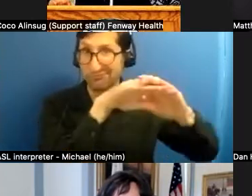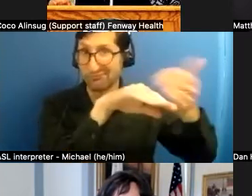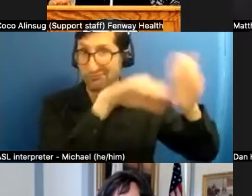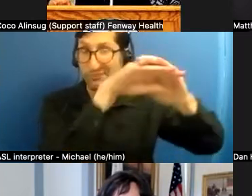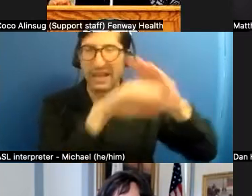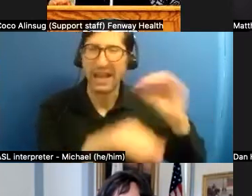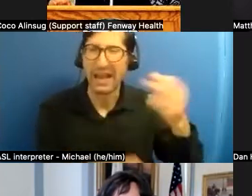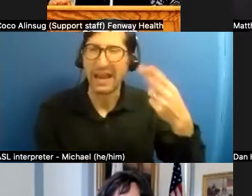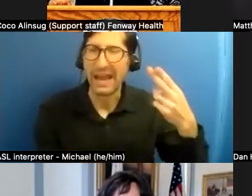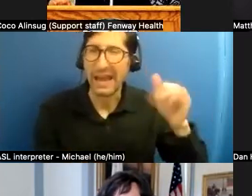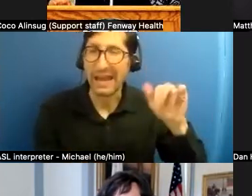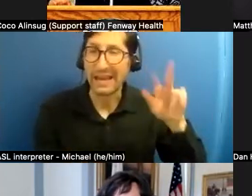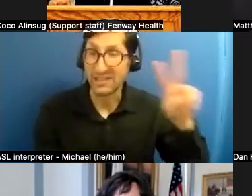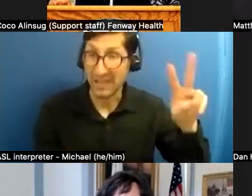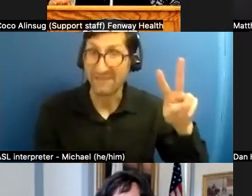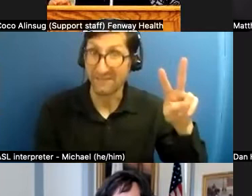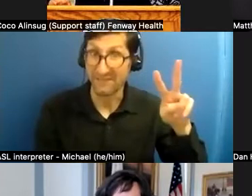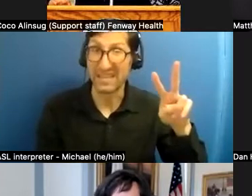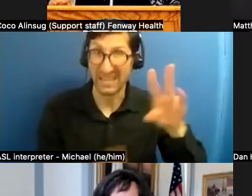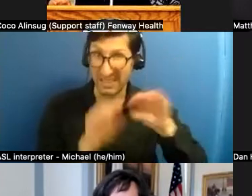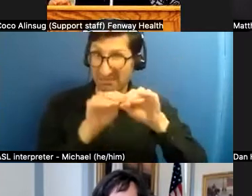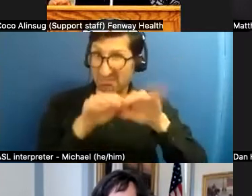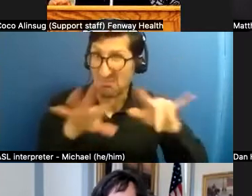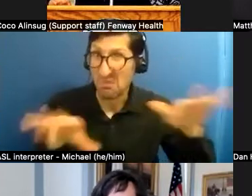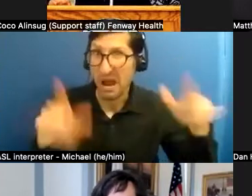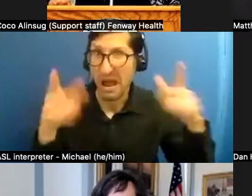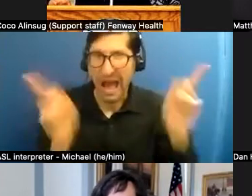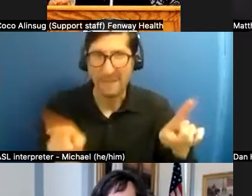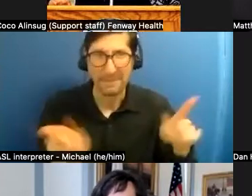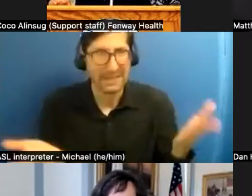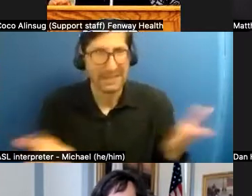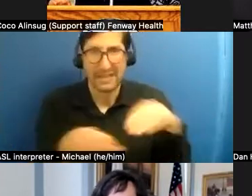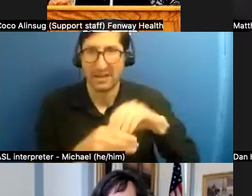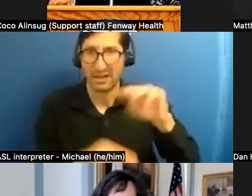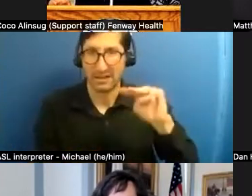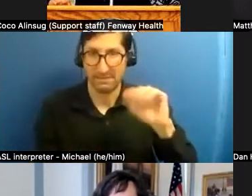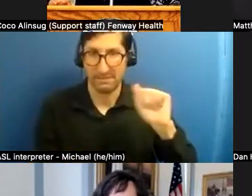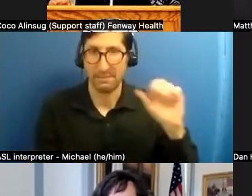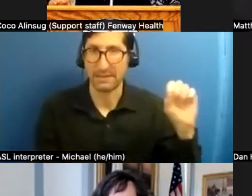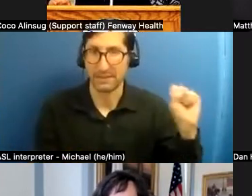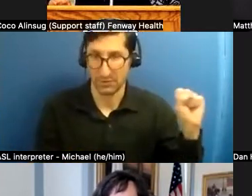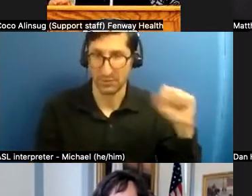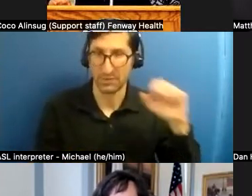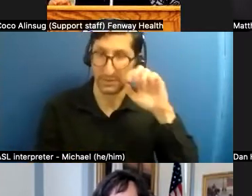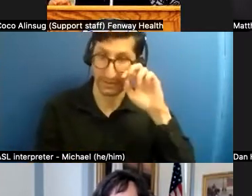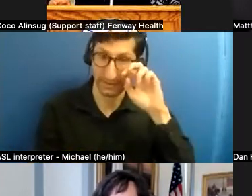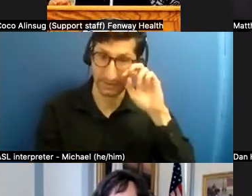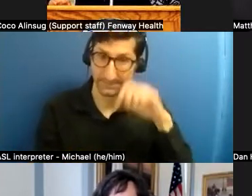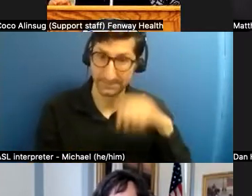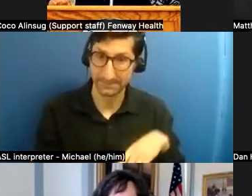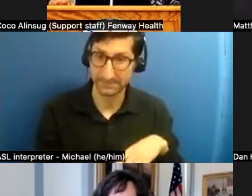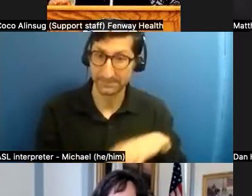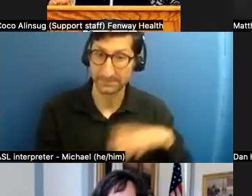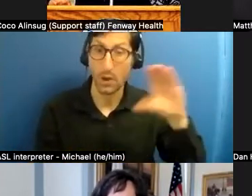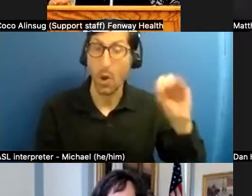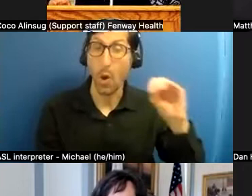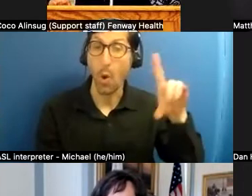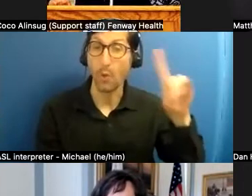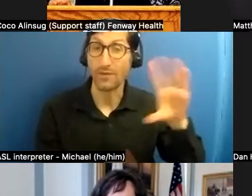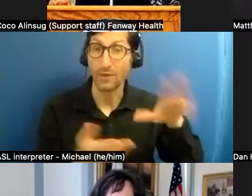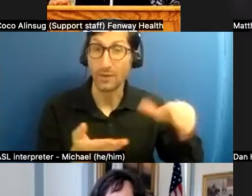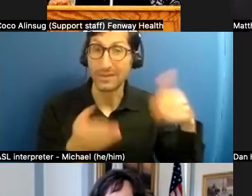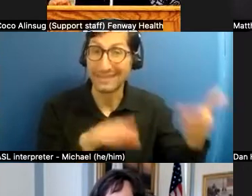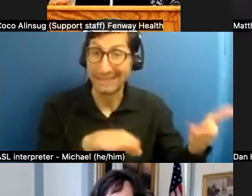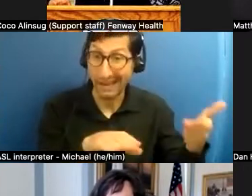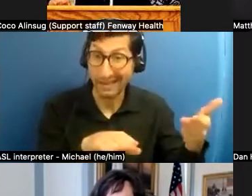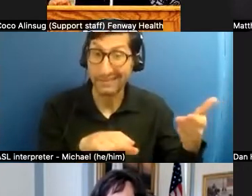HIV active outbreak that we're experiencing here in Massachusetts. And overdose deaths in particular are